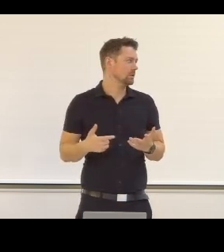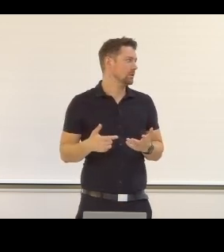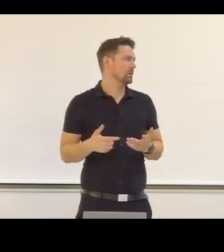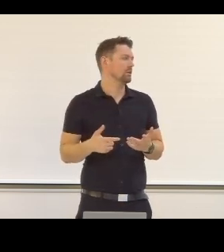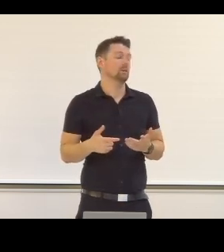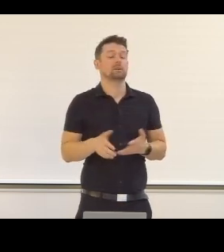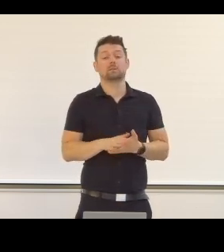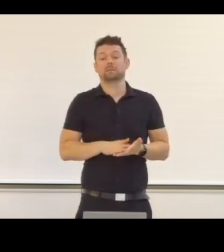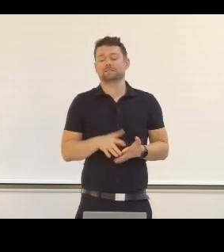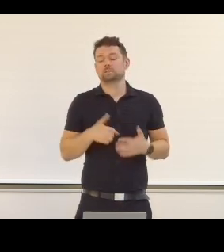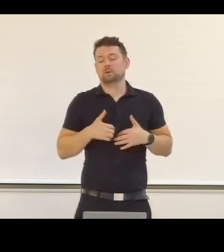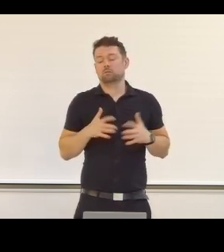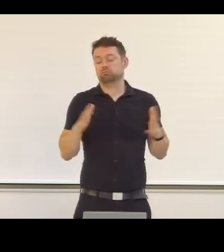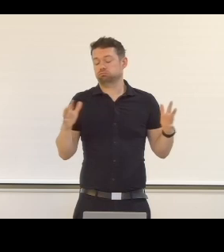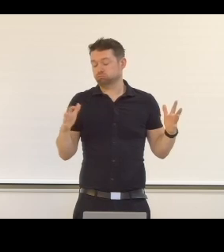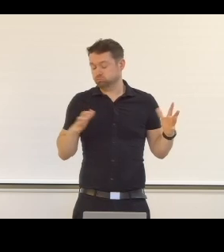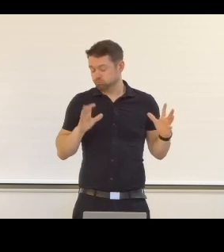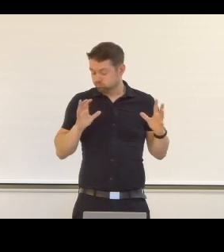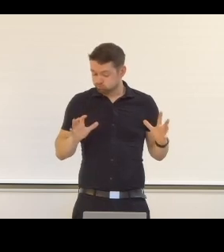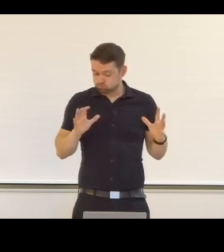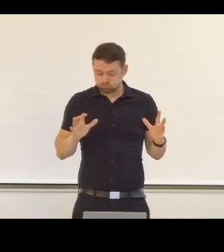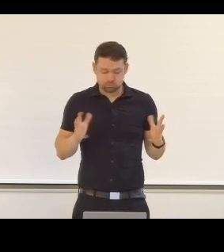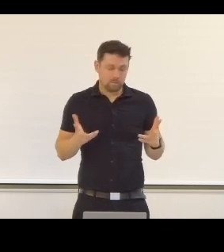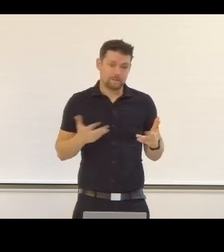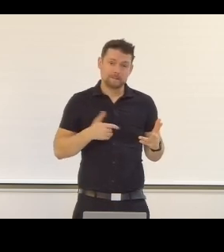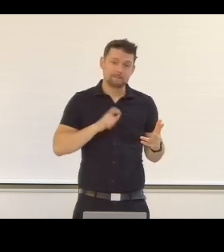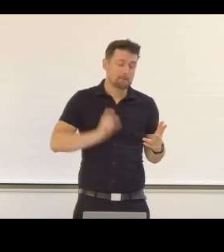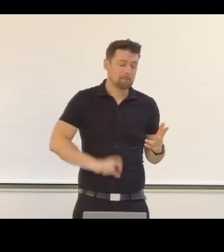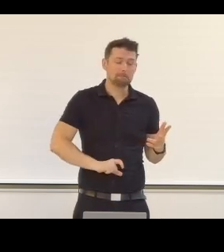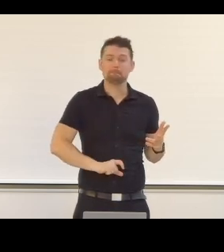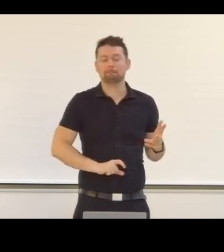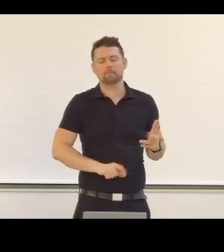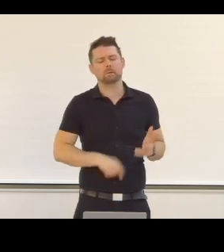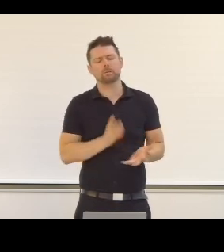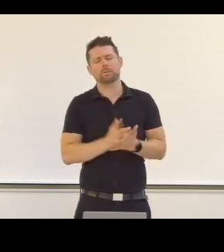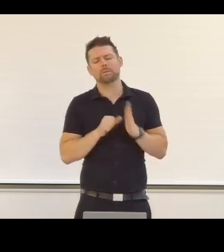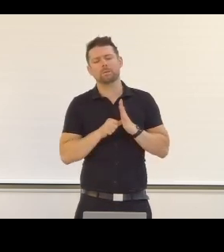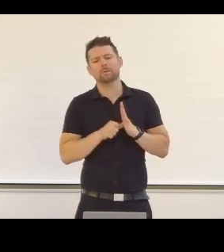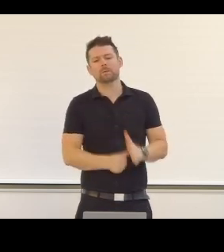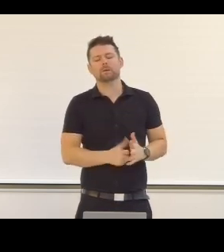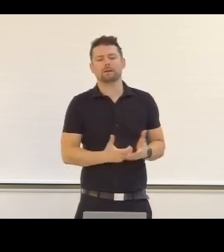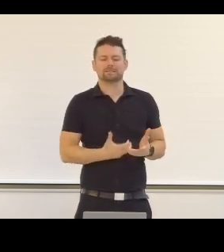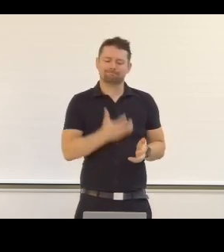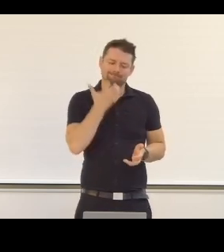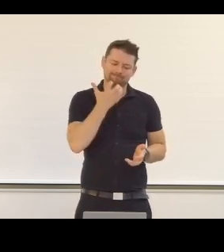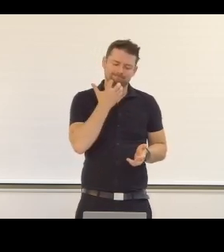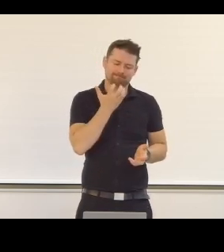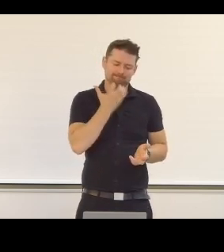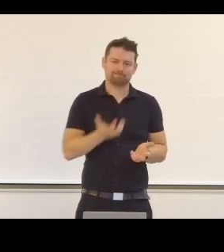would say, the last drop in a way, but this made this period much more difficult to do